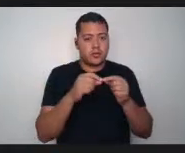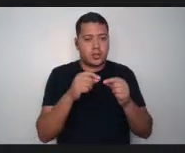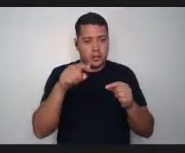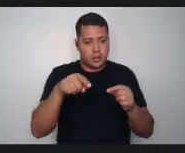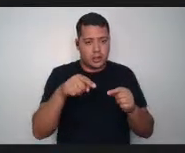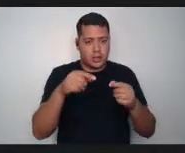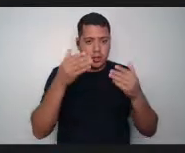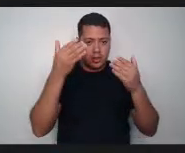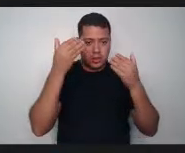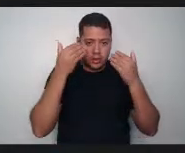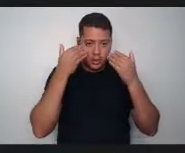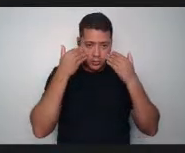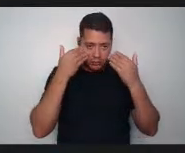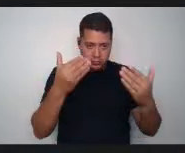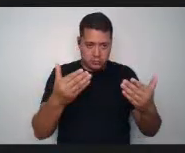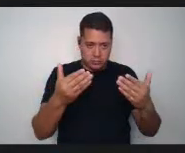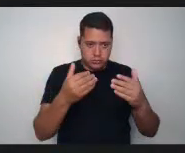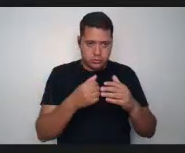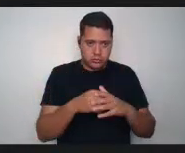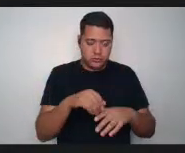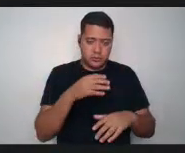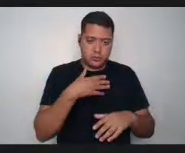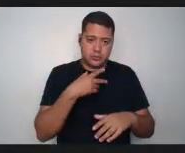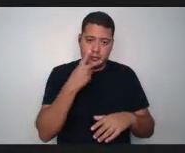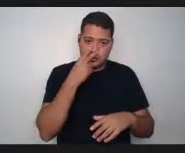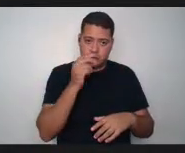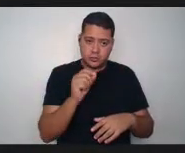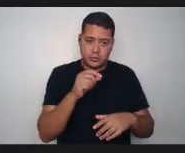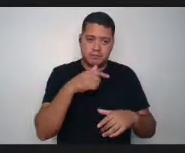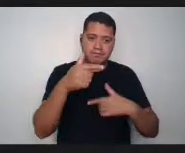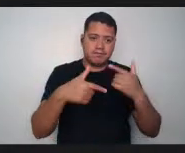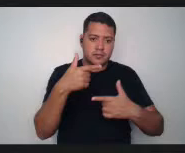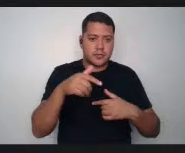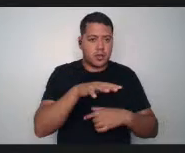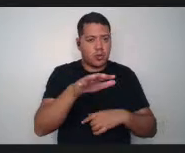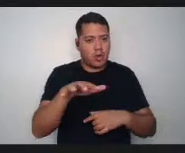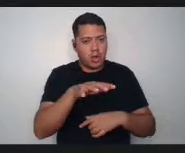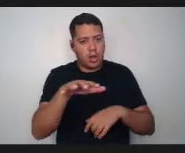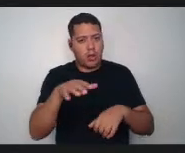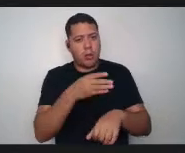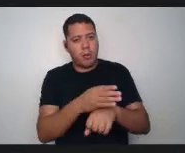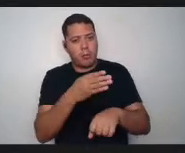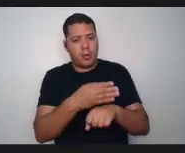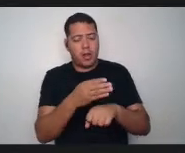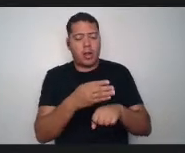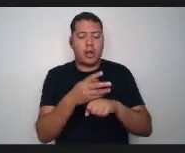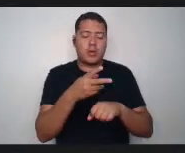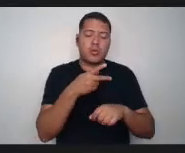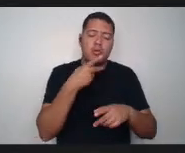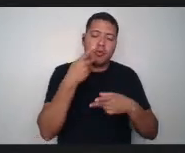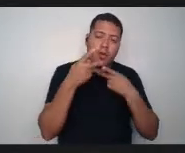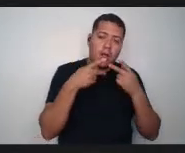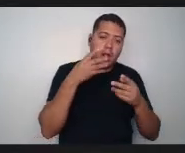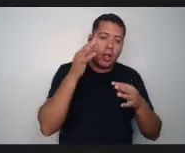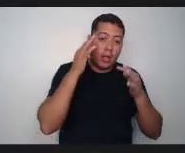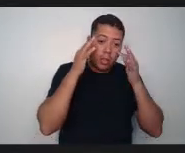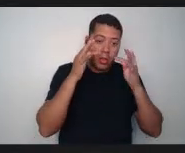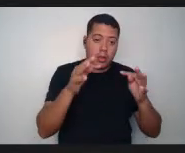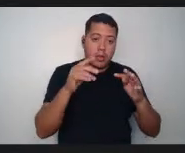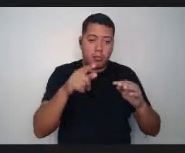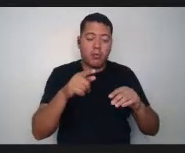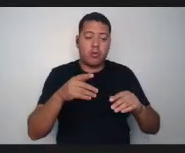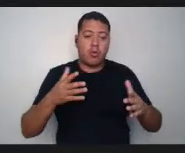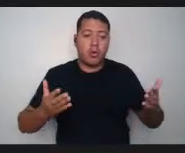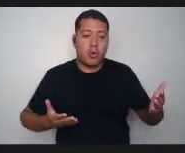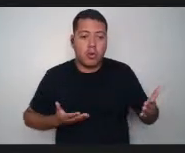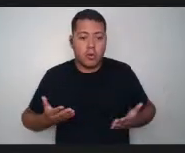But to make this presentation, of course, that I will base in field studies. I'll base it